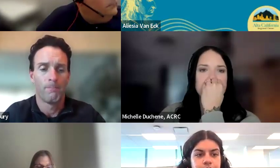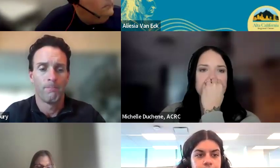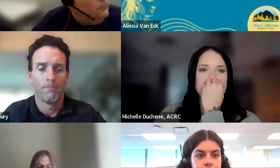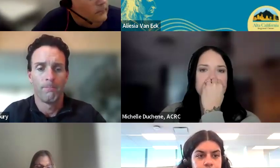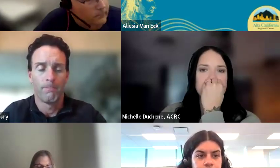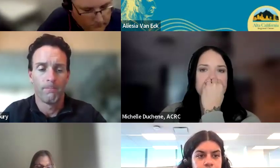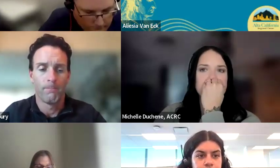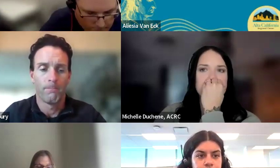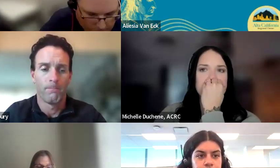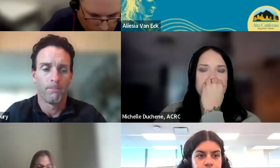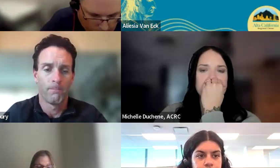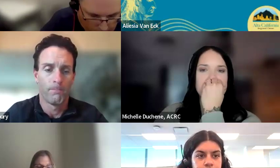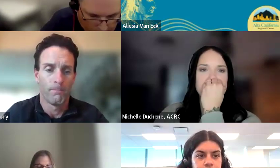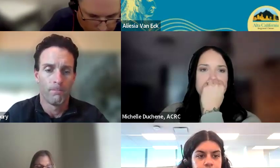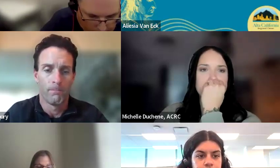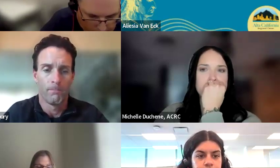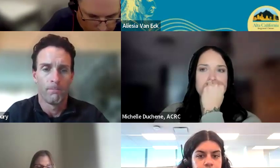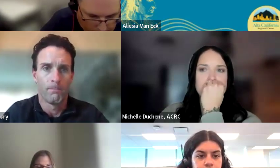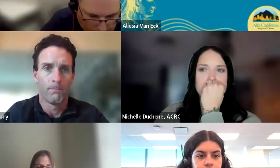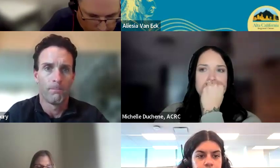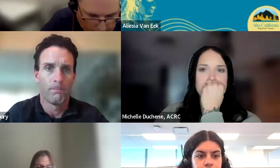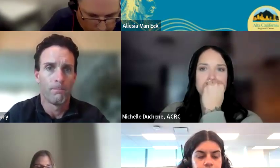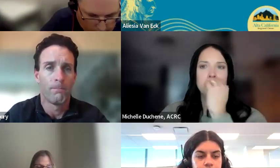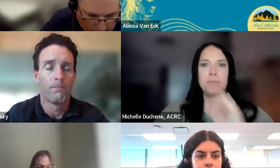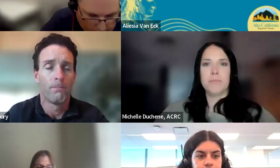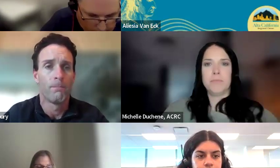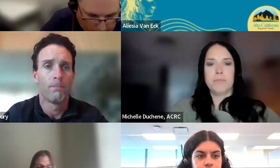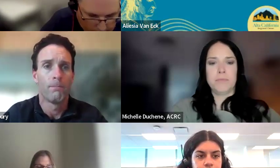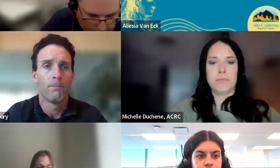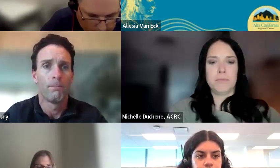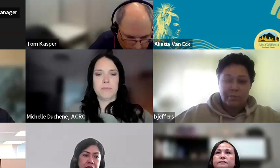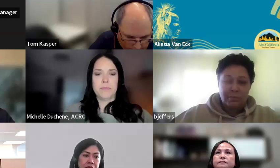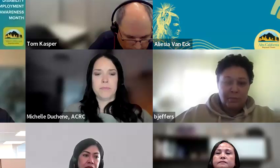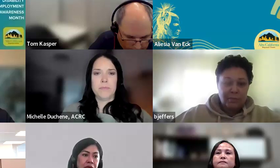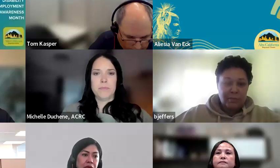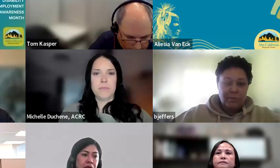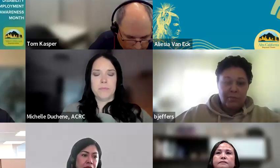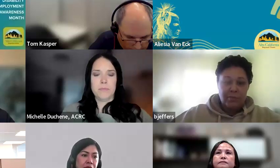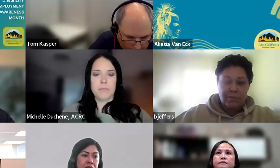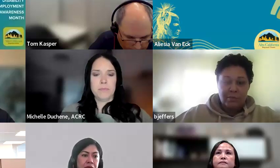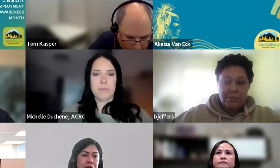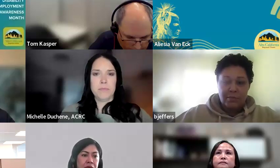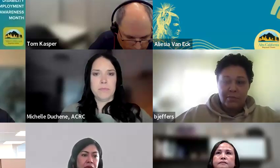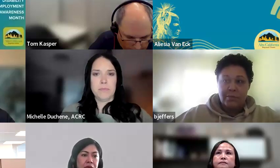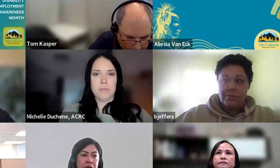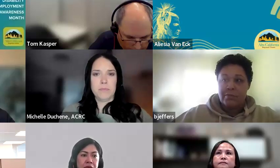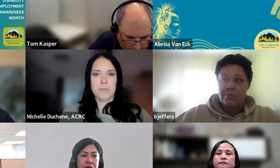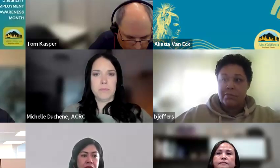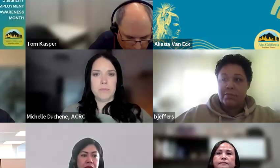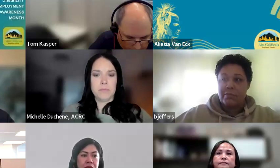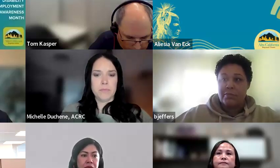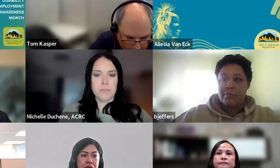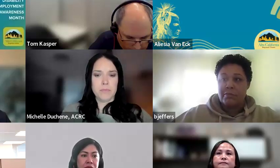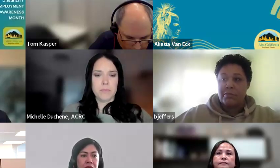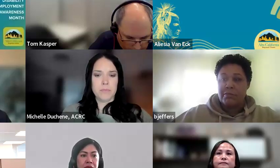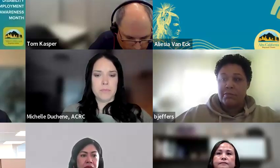chat. Our training department is in the process of getting that posted to our CRDP website. So that first link I put in, you can access it there. The